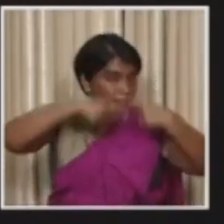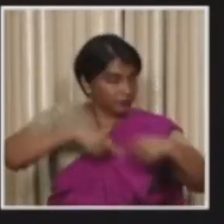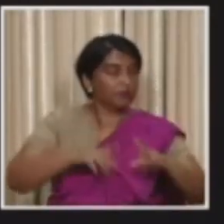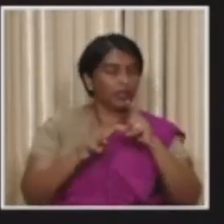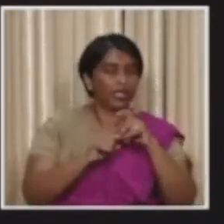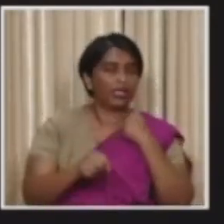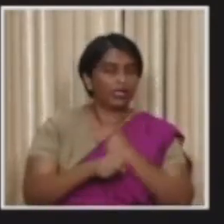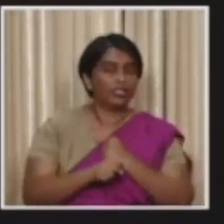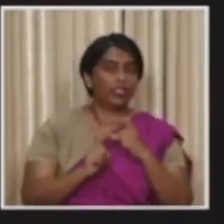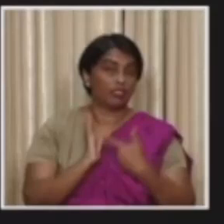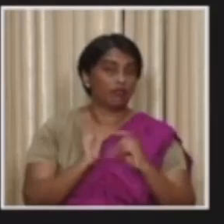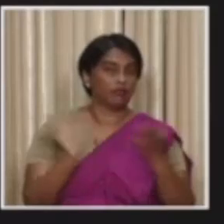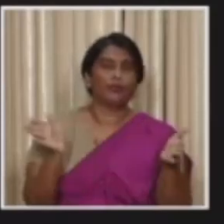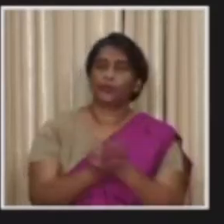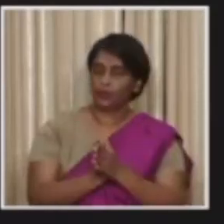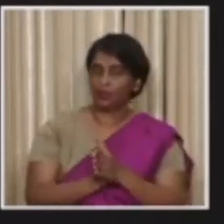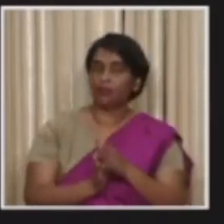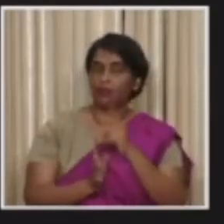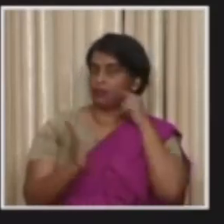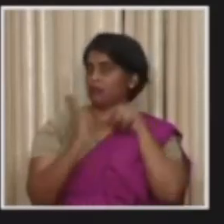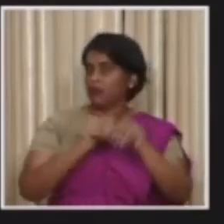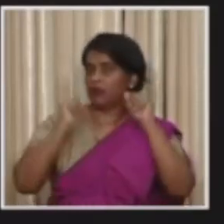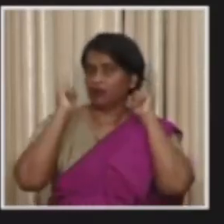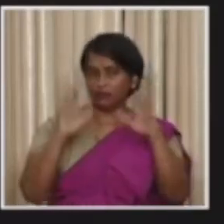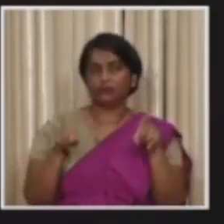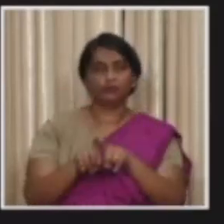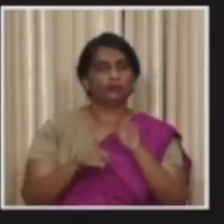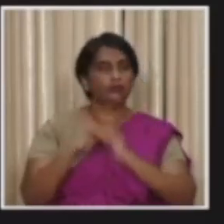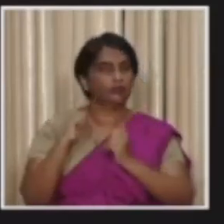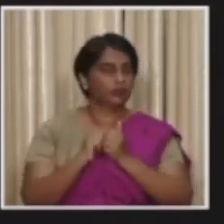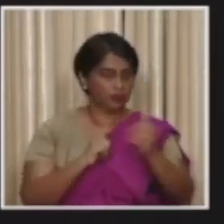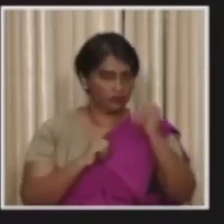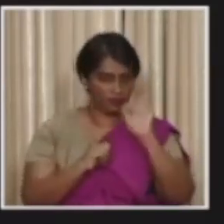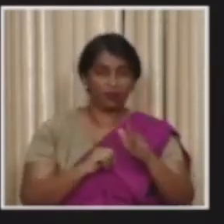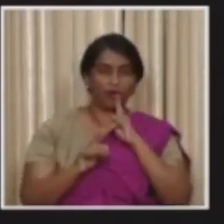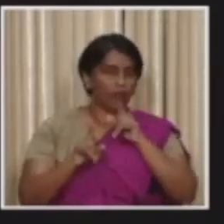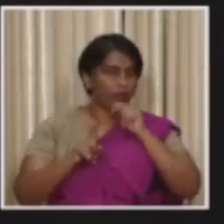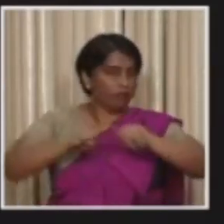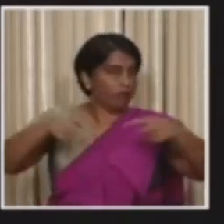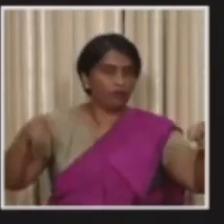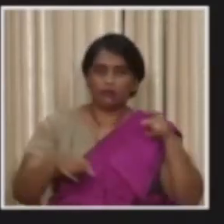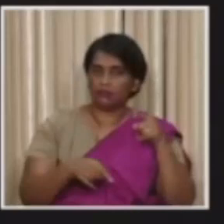transparent, should be open. No one should be able to fix that